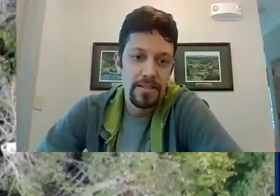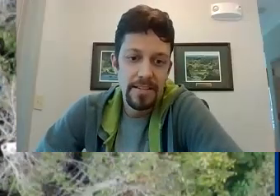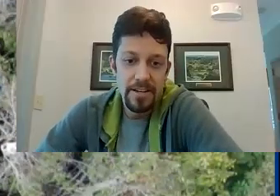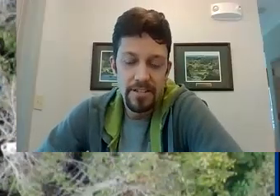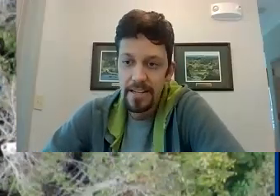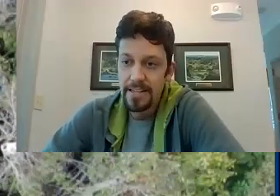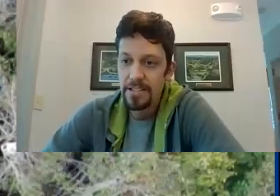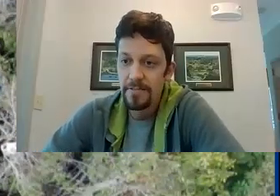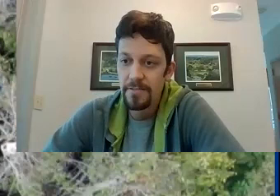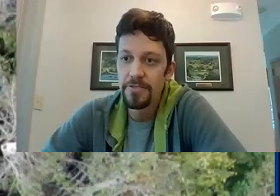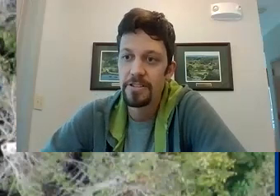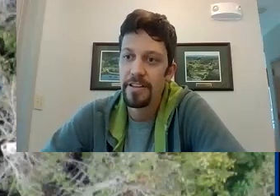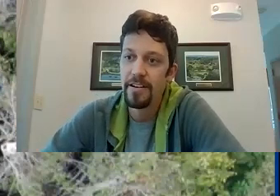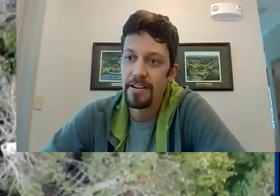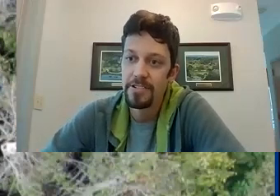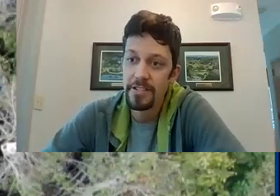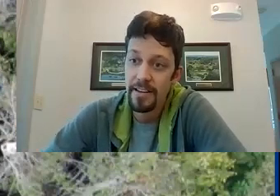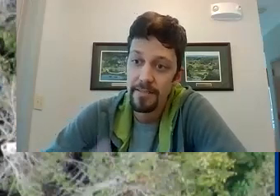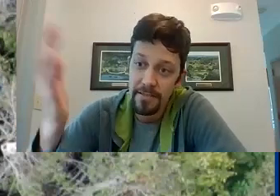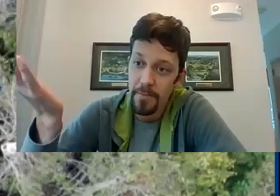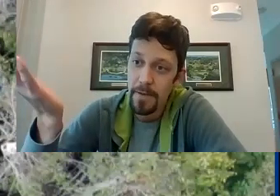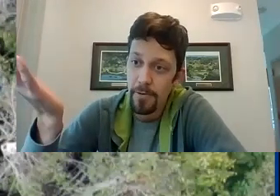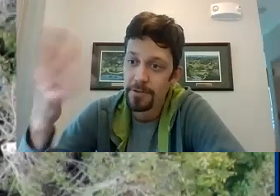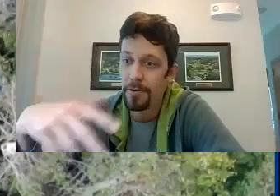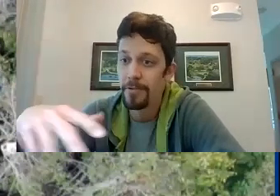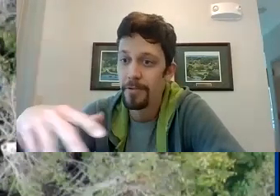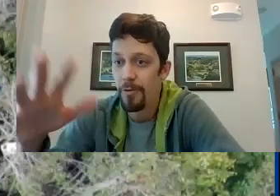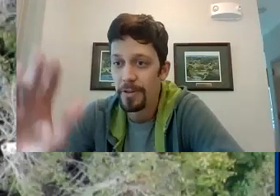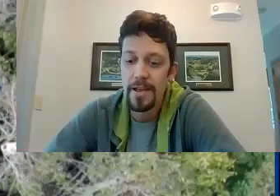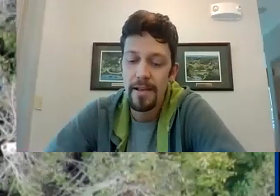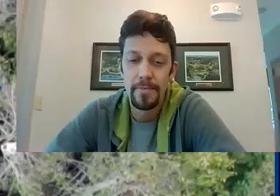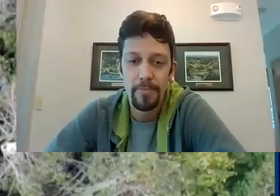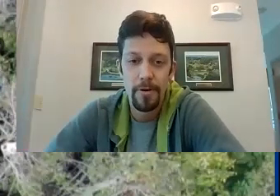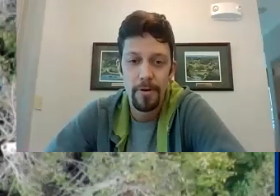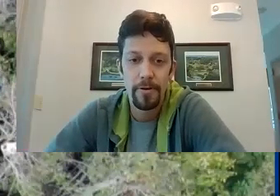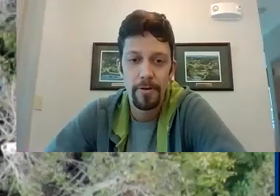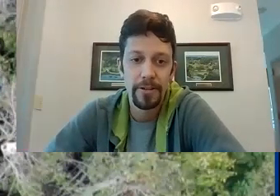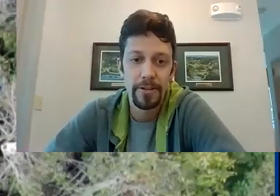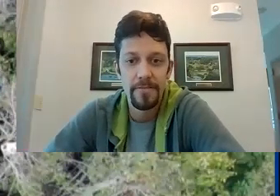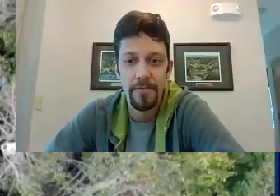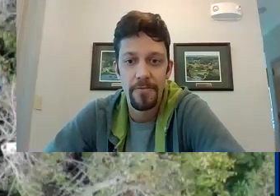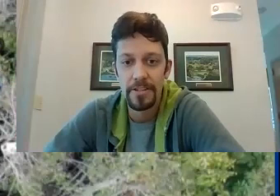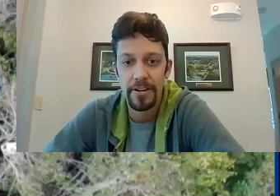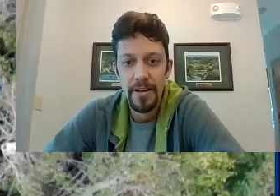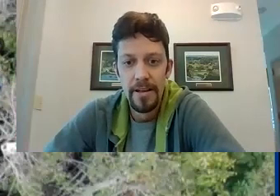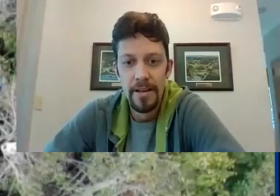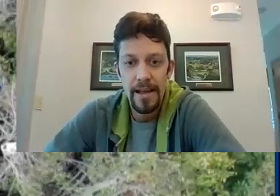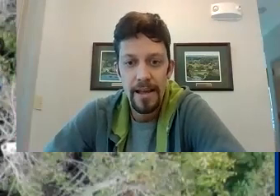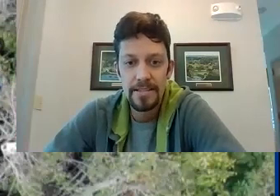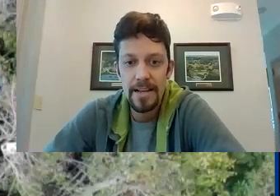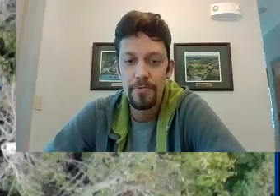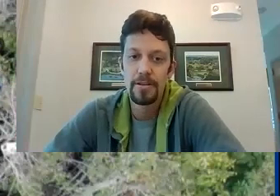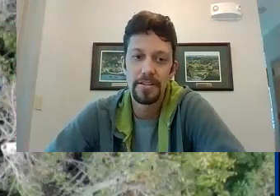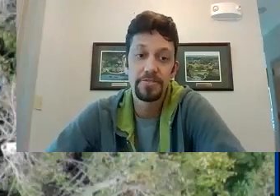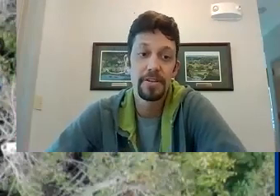today's session. Thanks, Angela, for the introduction there. As she said, Jonathan Peoples, or formerly JP. I'm the program director here at the Eastern 4-H Center. And today